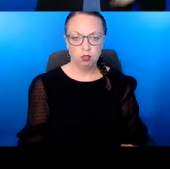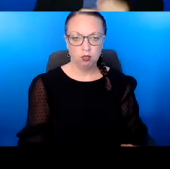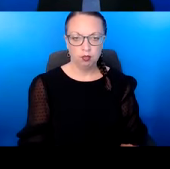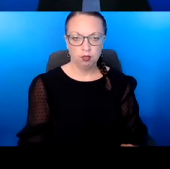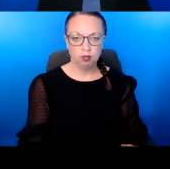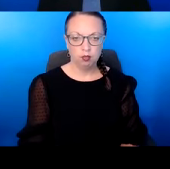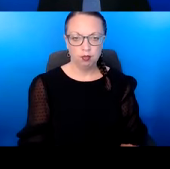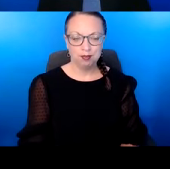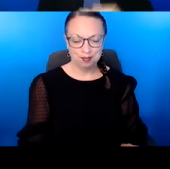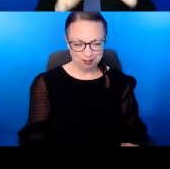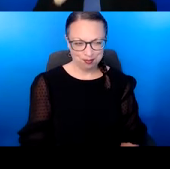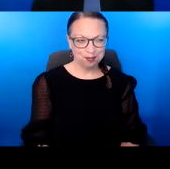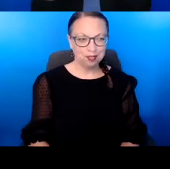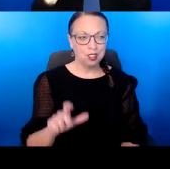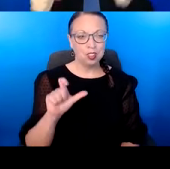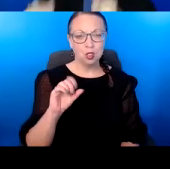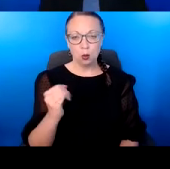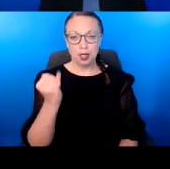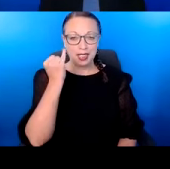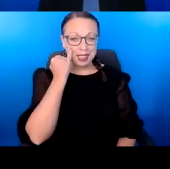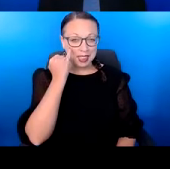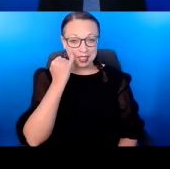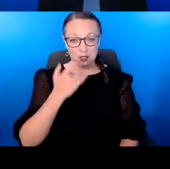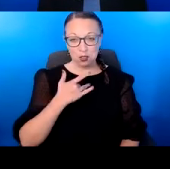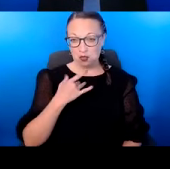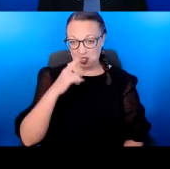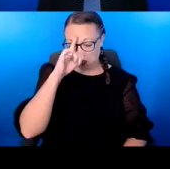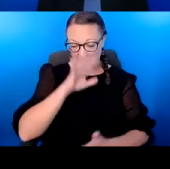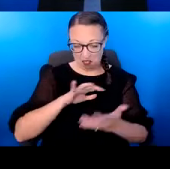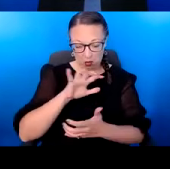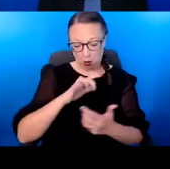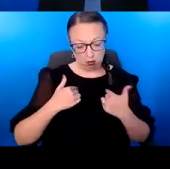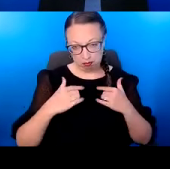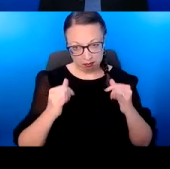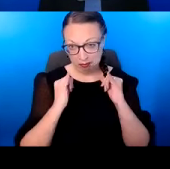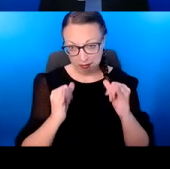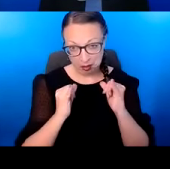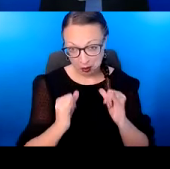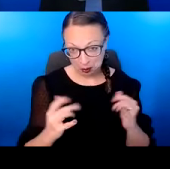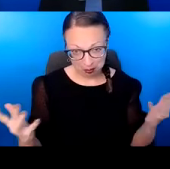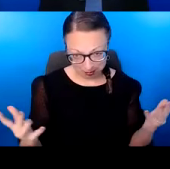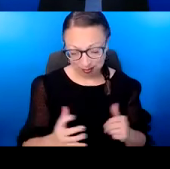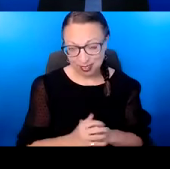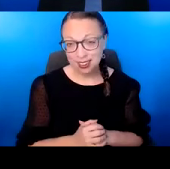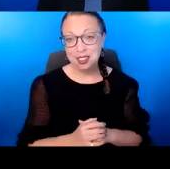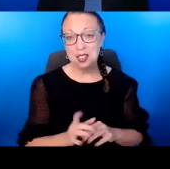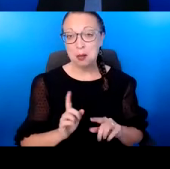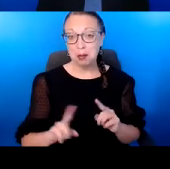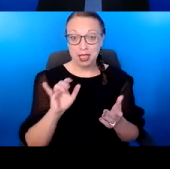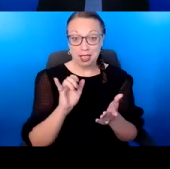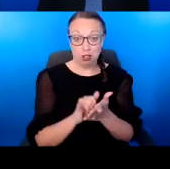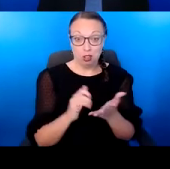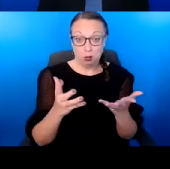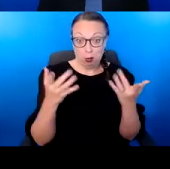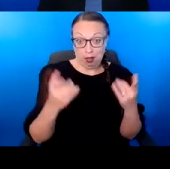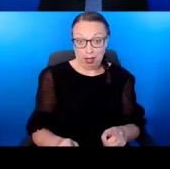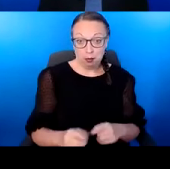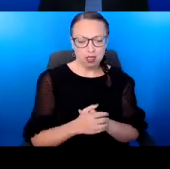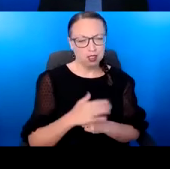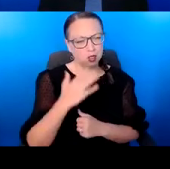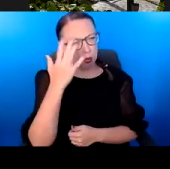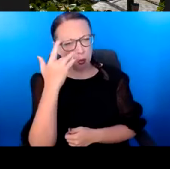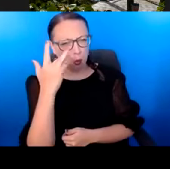And if that's, if you feel confused, I'm confused too. But that's just the way it is. So why is this